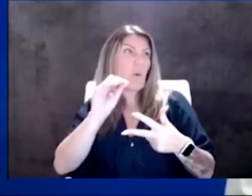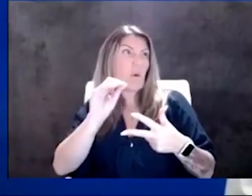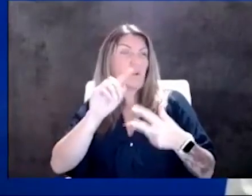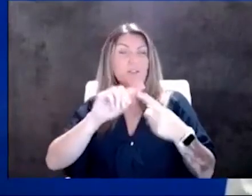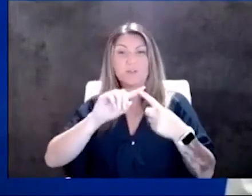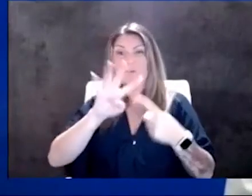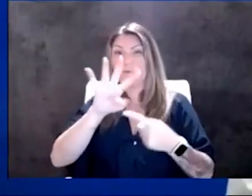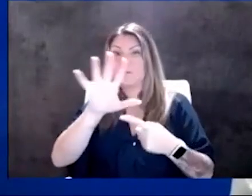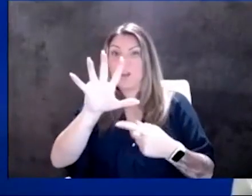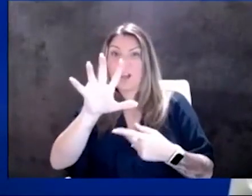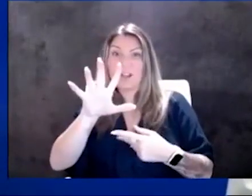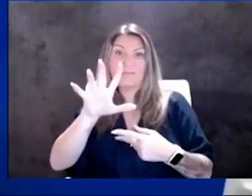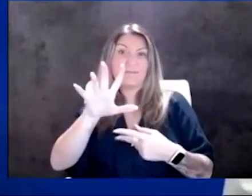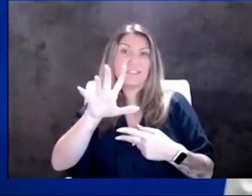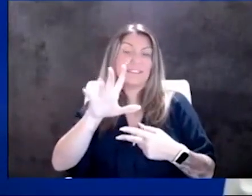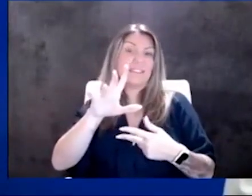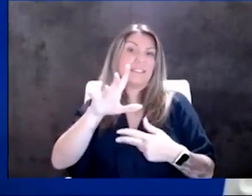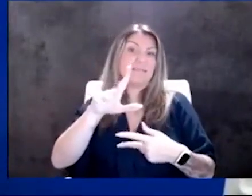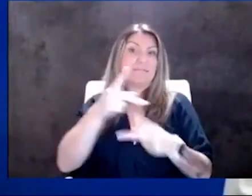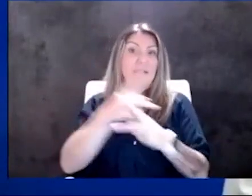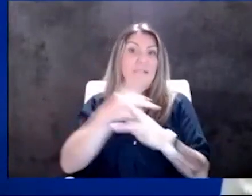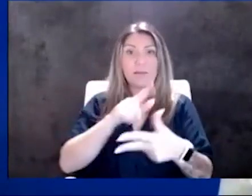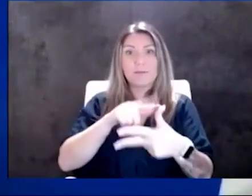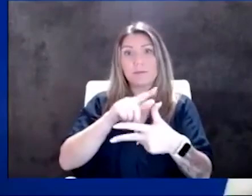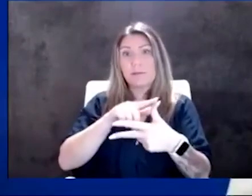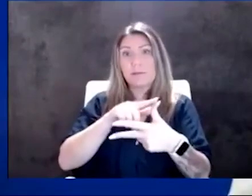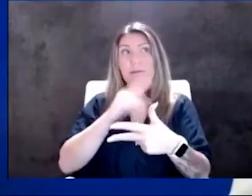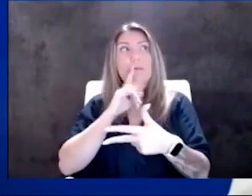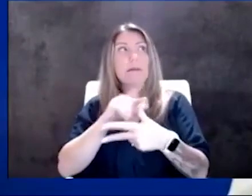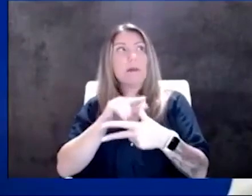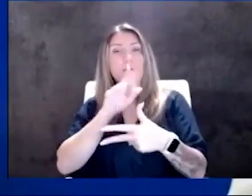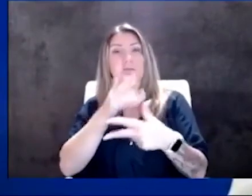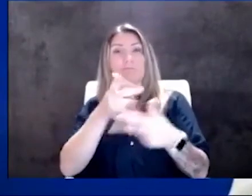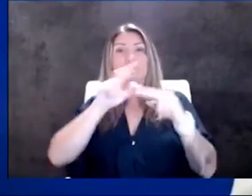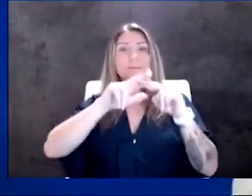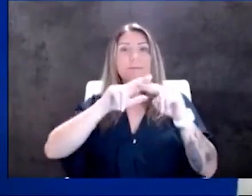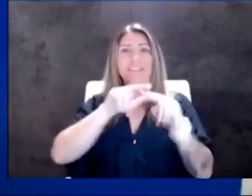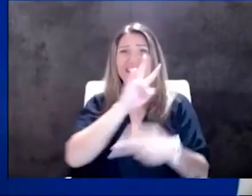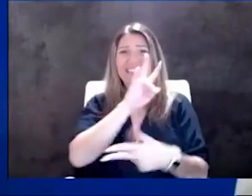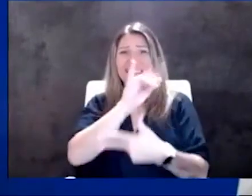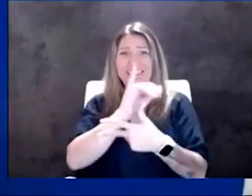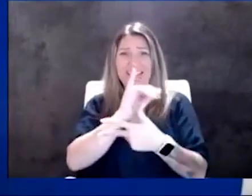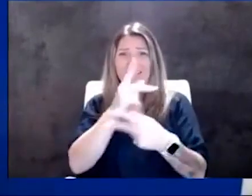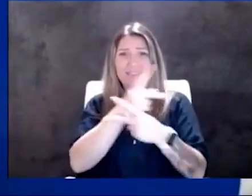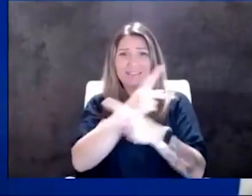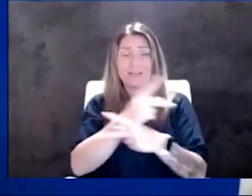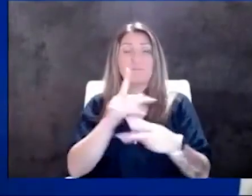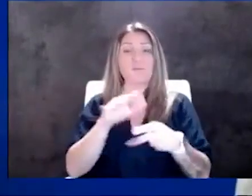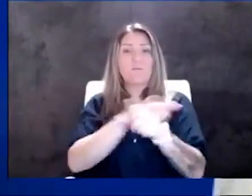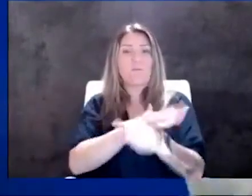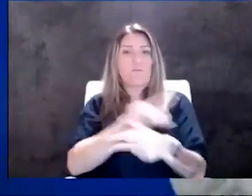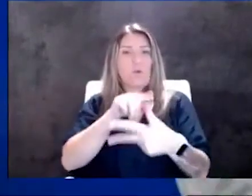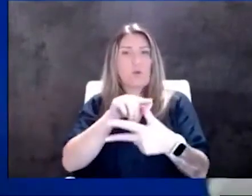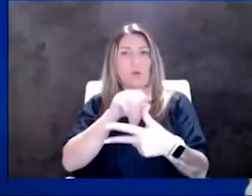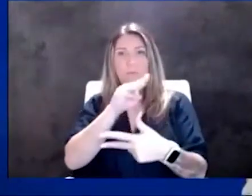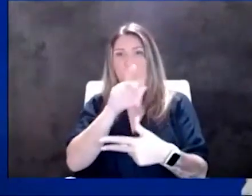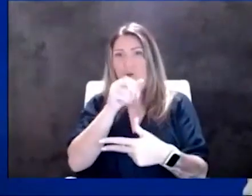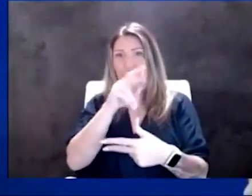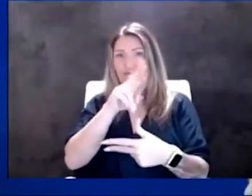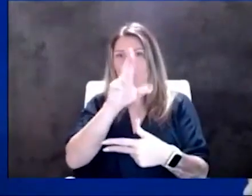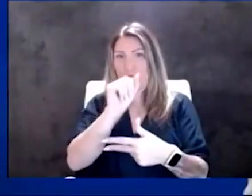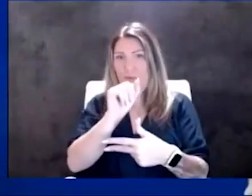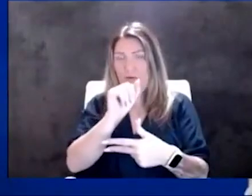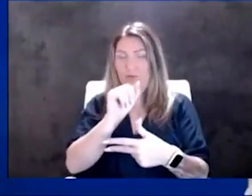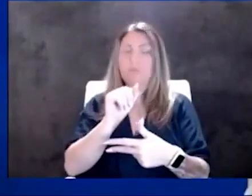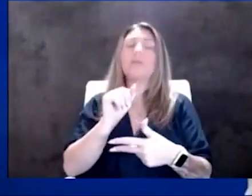after J&J, they would go up about 70 times. Now that's a full dose Moderna. Just to make this really confusing, what was authorized